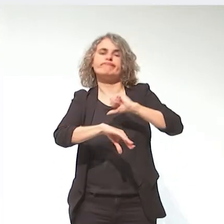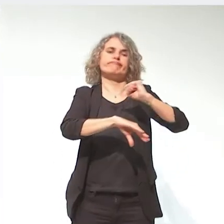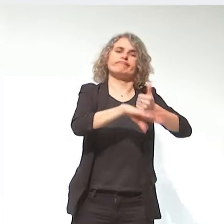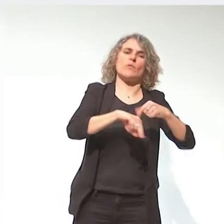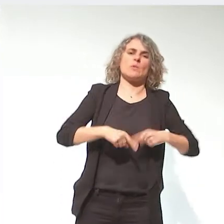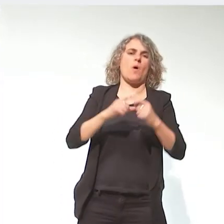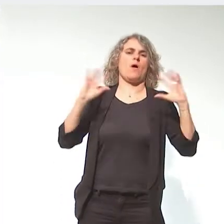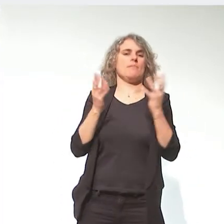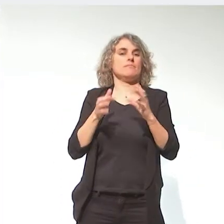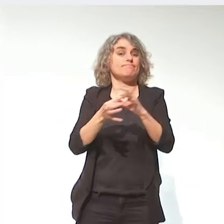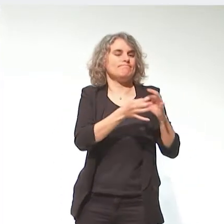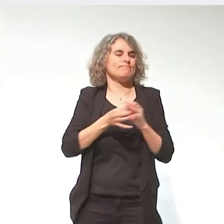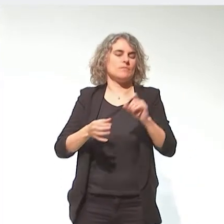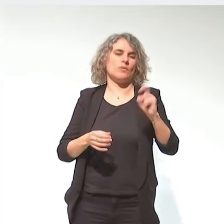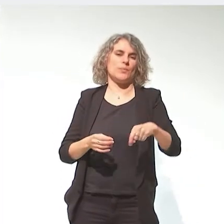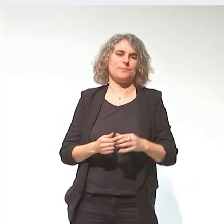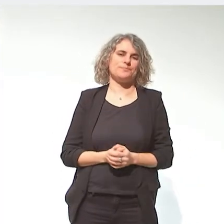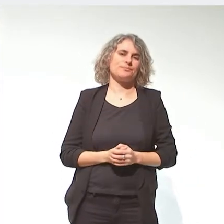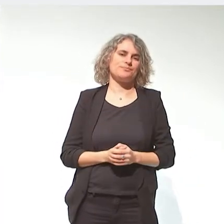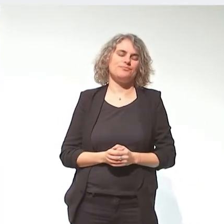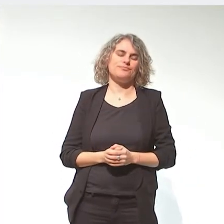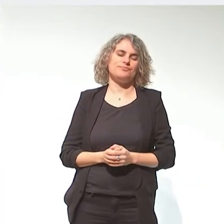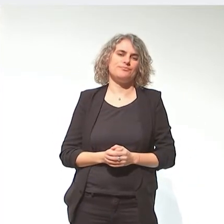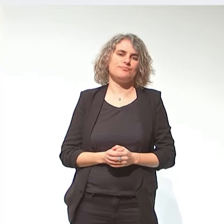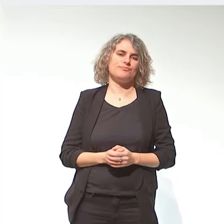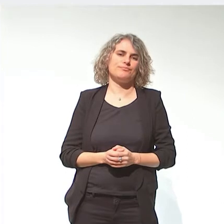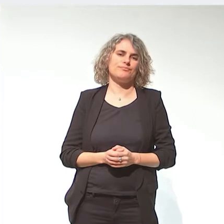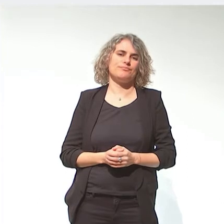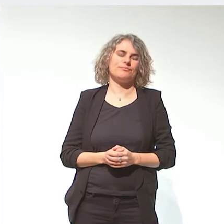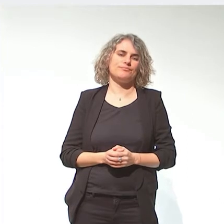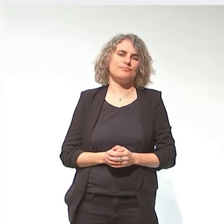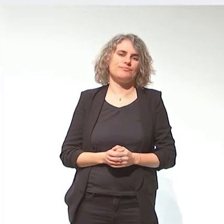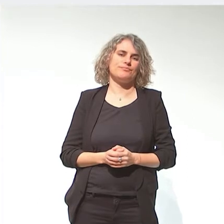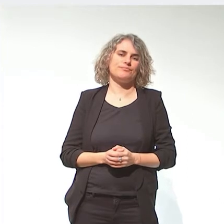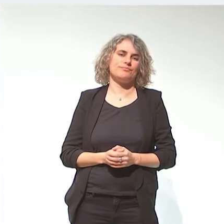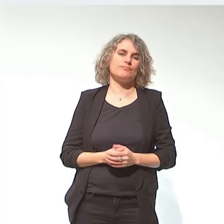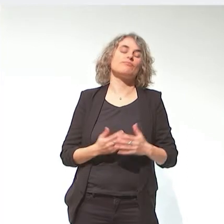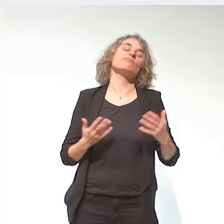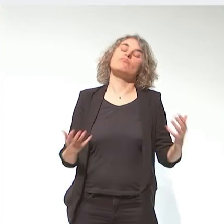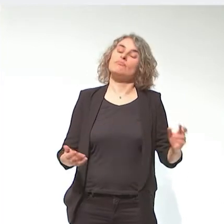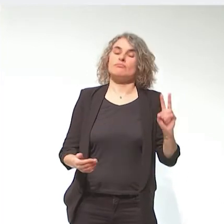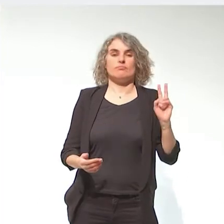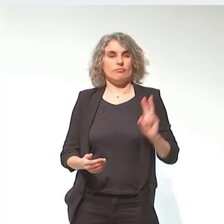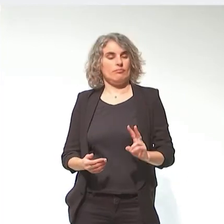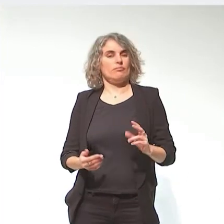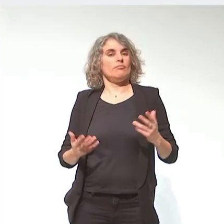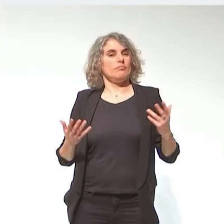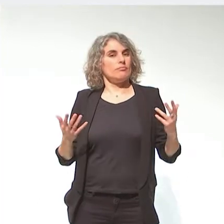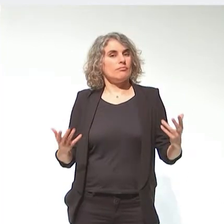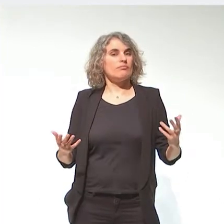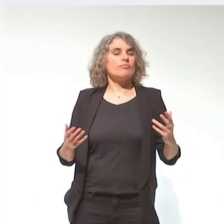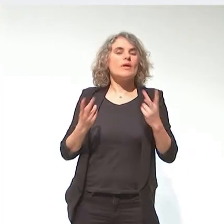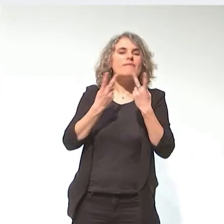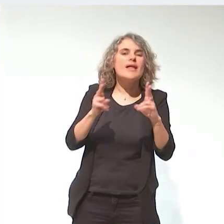we continue to recognize the commitment and results of cities in making their